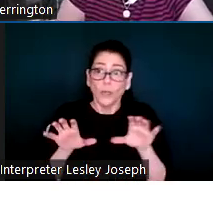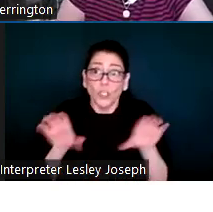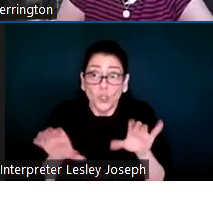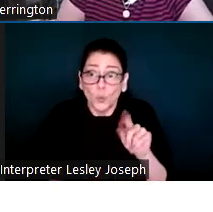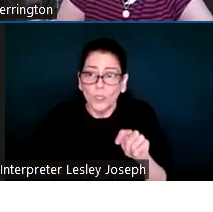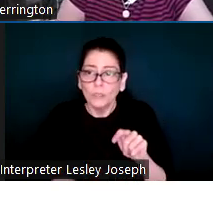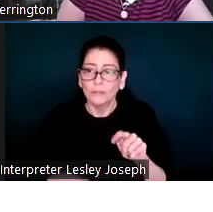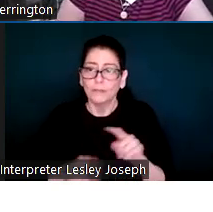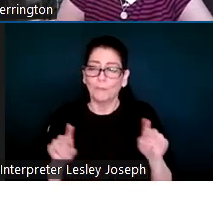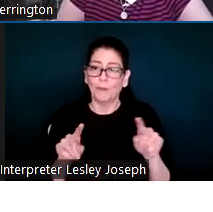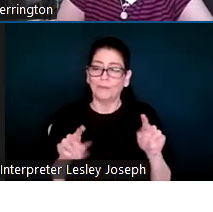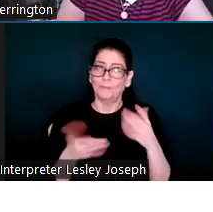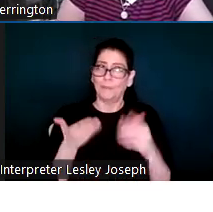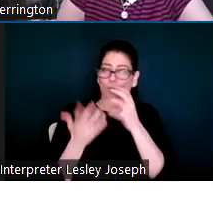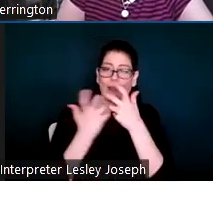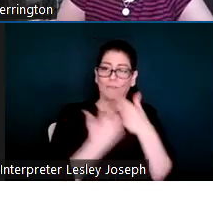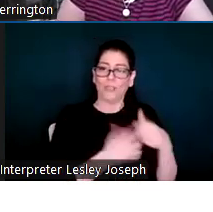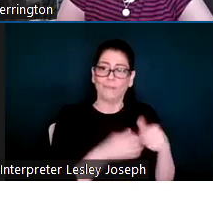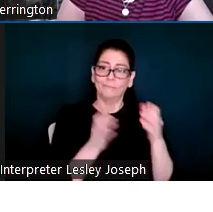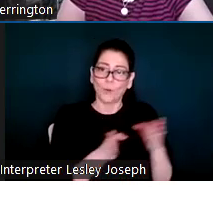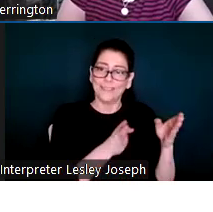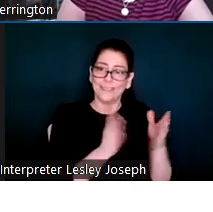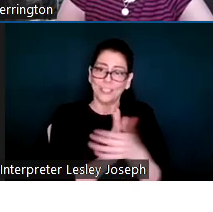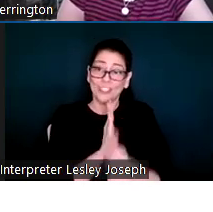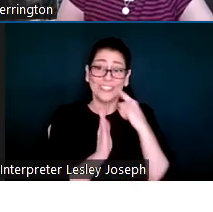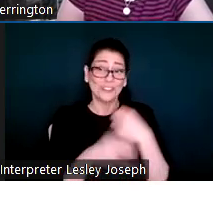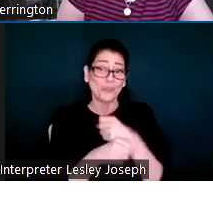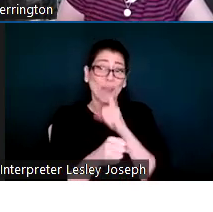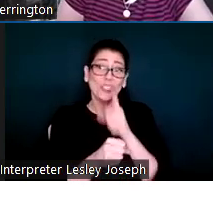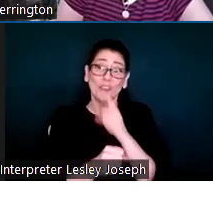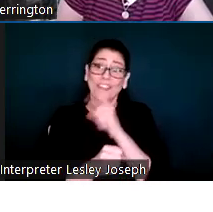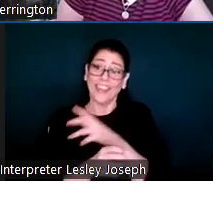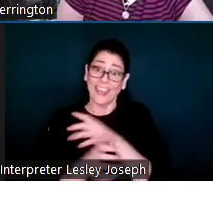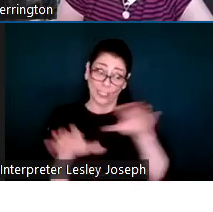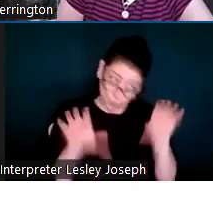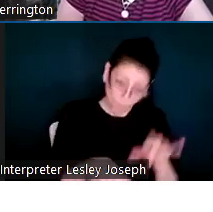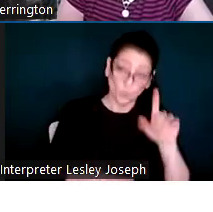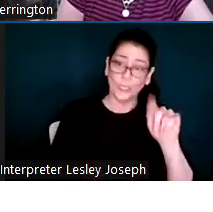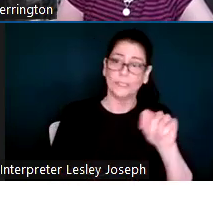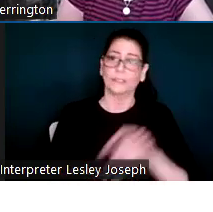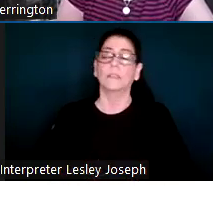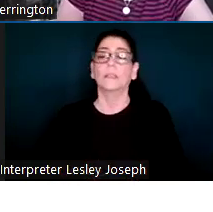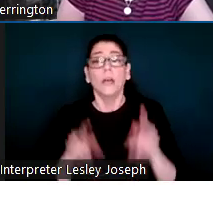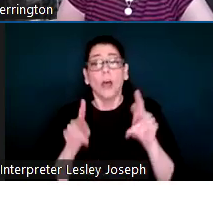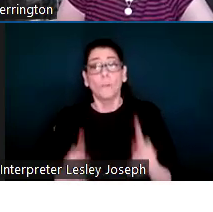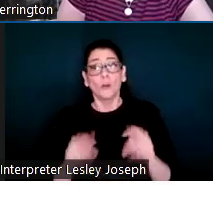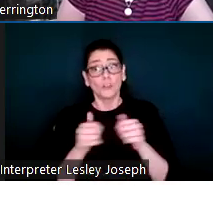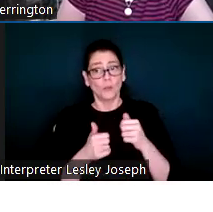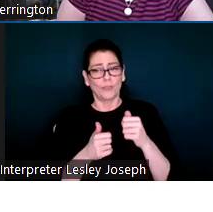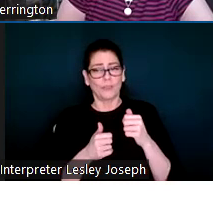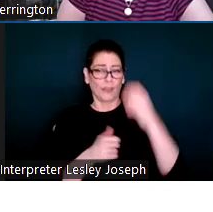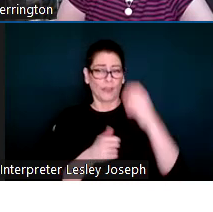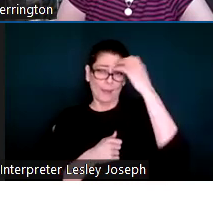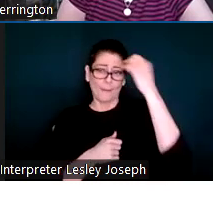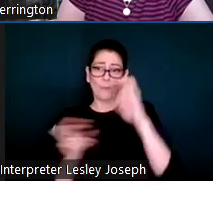may not have the organizational skills to assure that it happens. And then a person with memory issue, and this happened to me as a